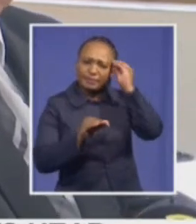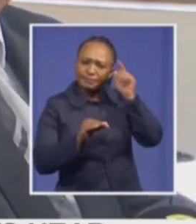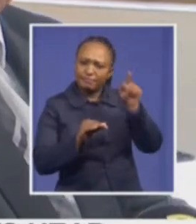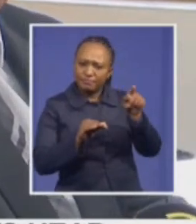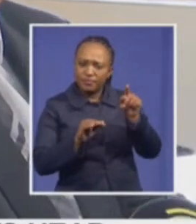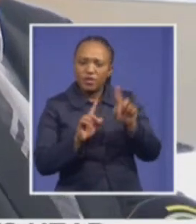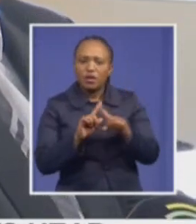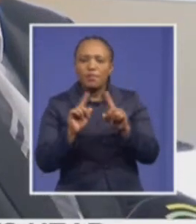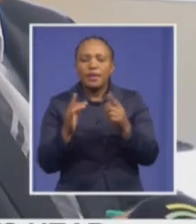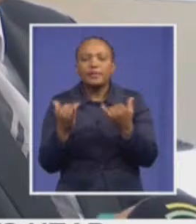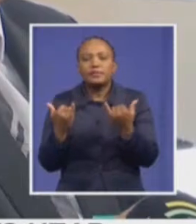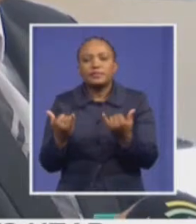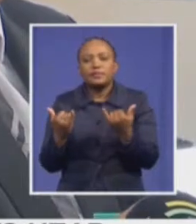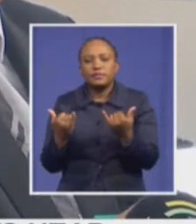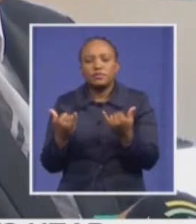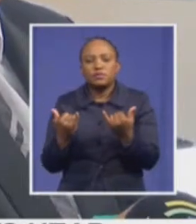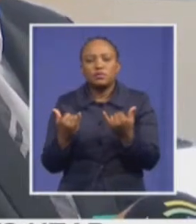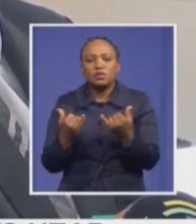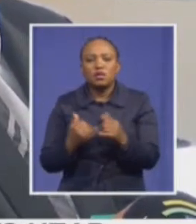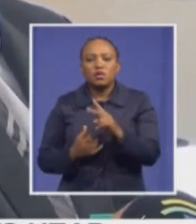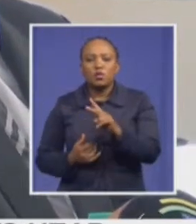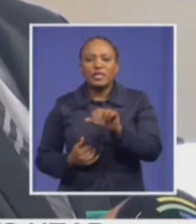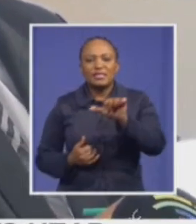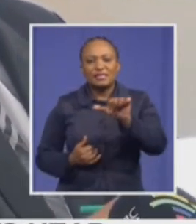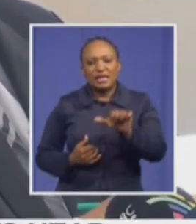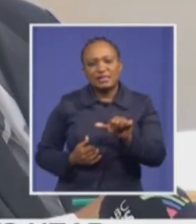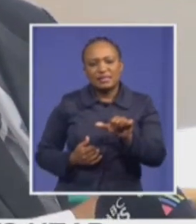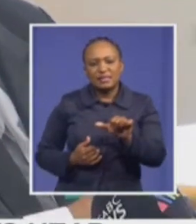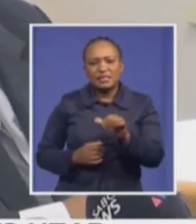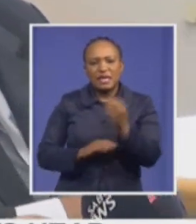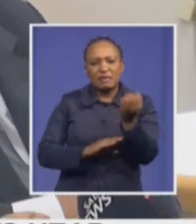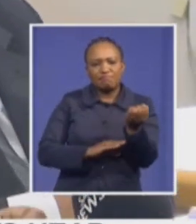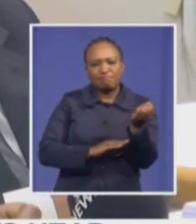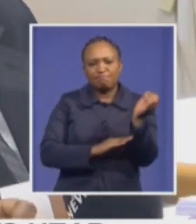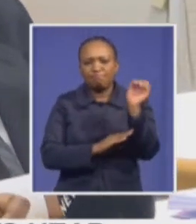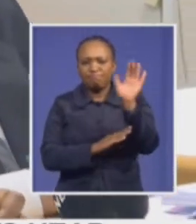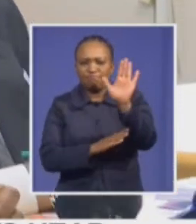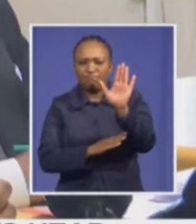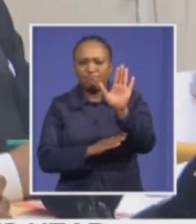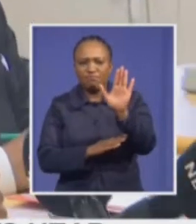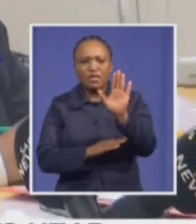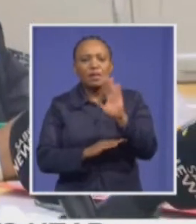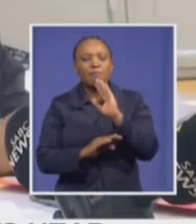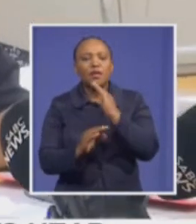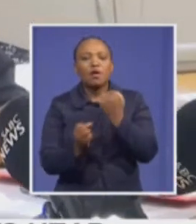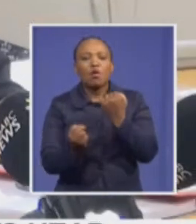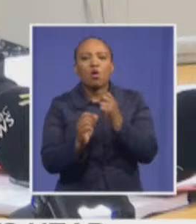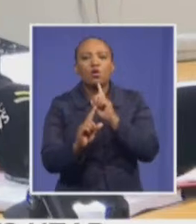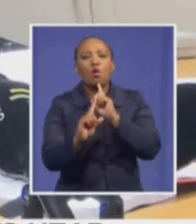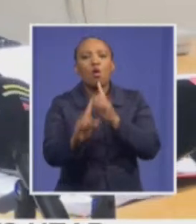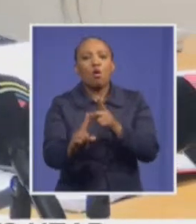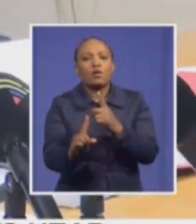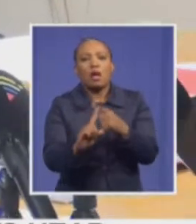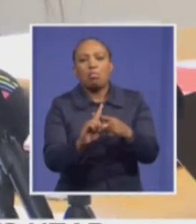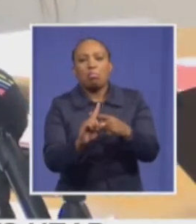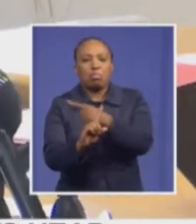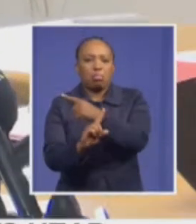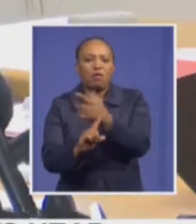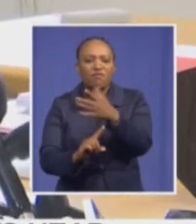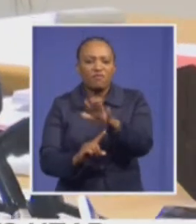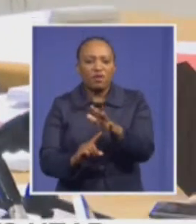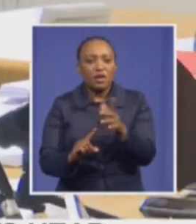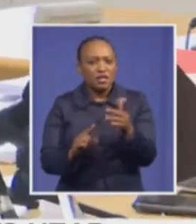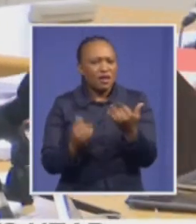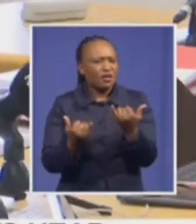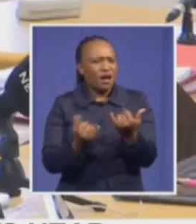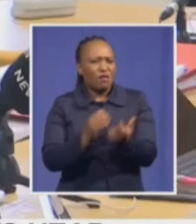26th, and this thing is aired. Yes. So there's a clear breach of the court order. So now I want you to deal with that, how that comes about. Bearing in mind